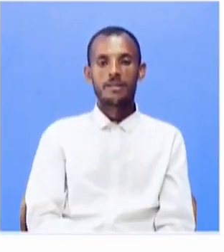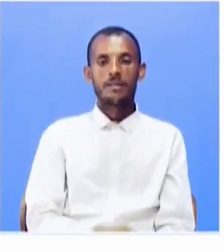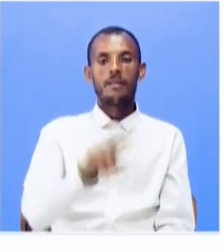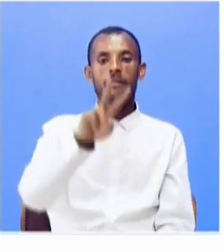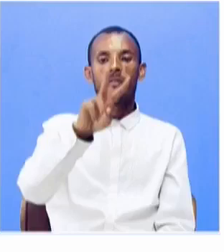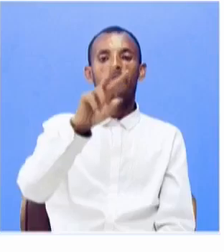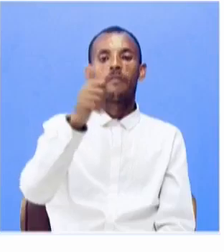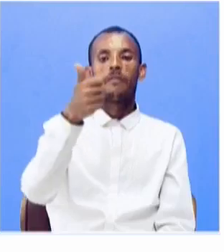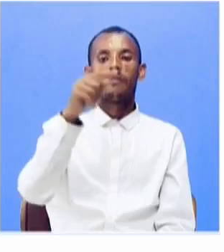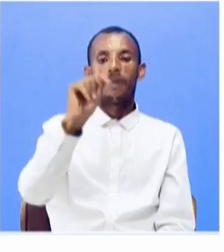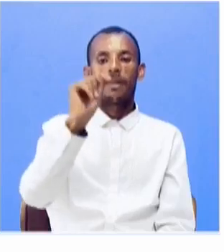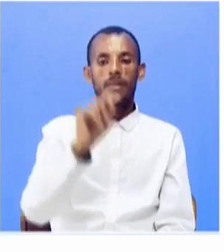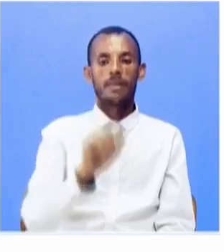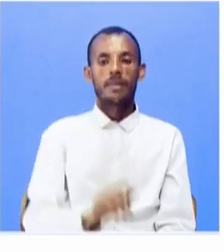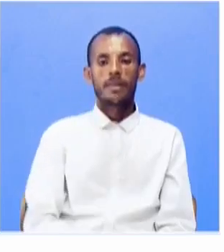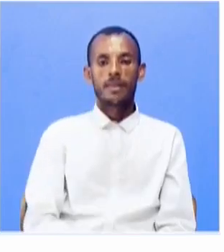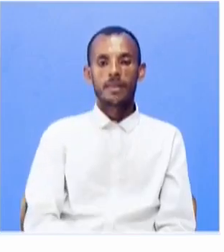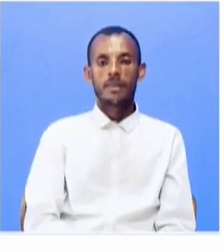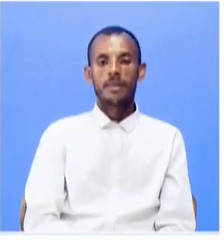what